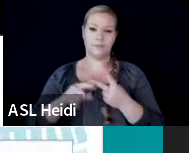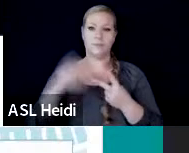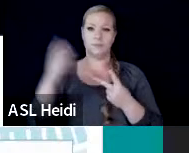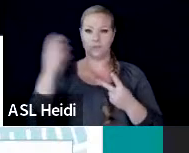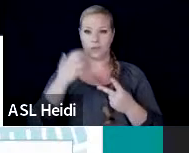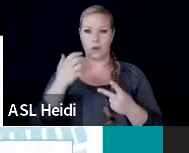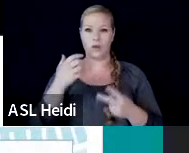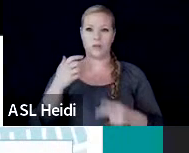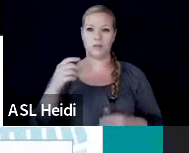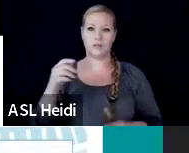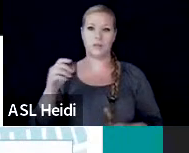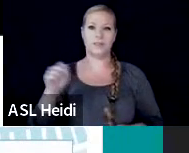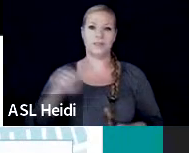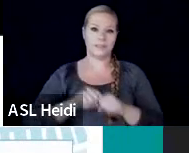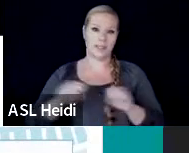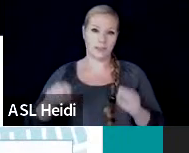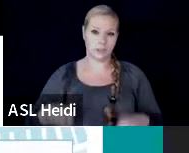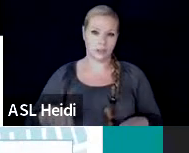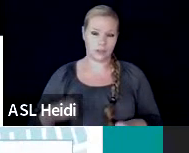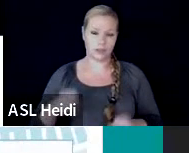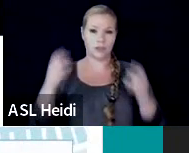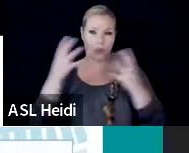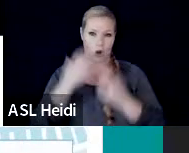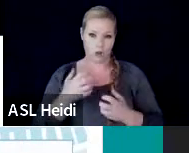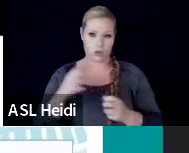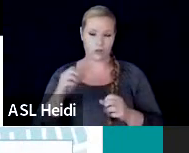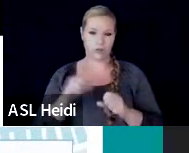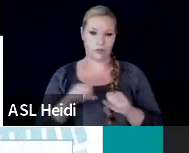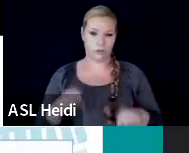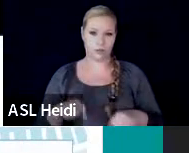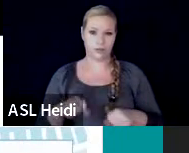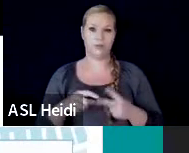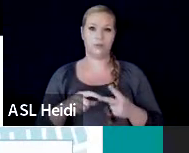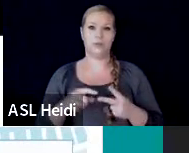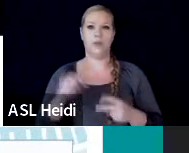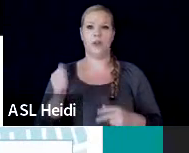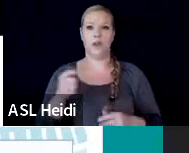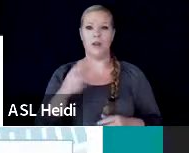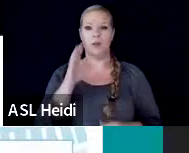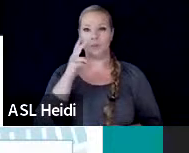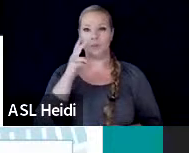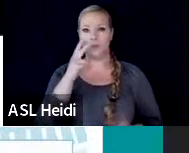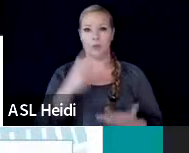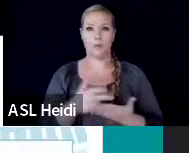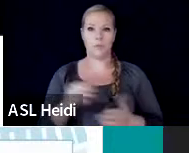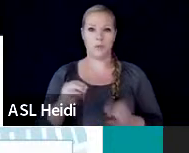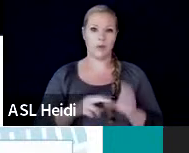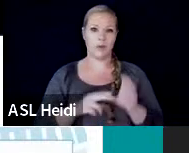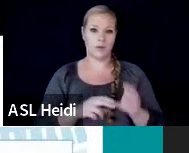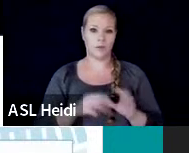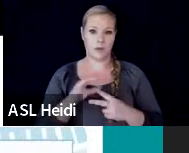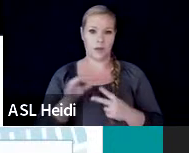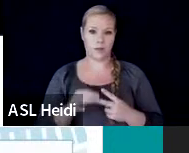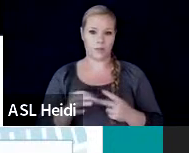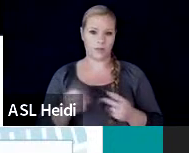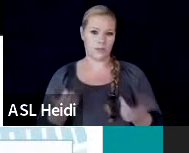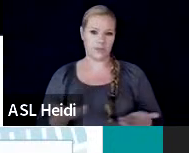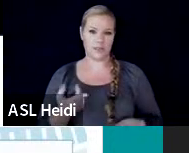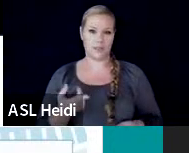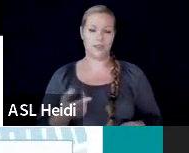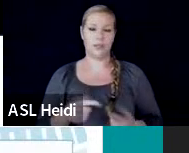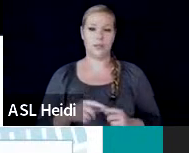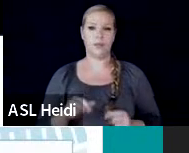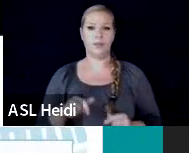is the transit stations. And in other slides, you'll see park and ride options. The green is